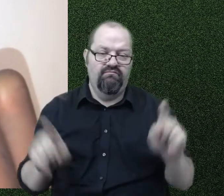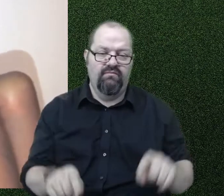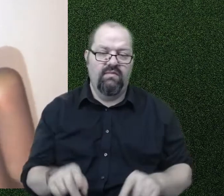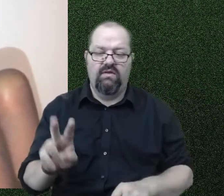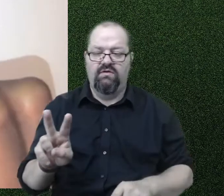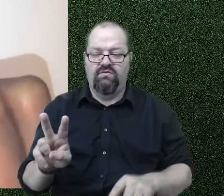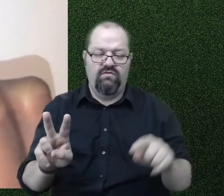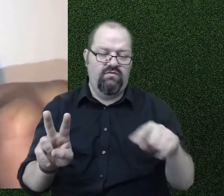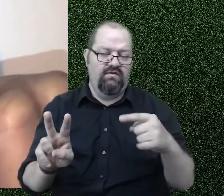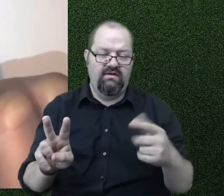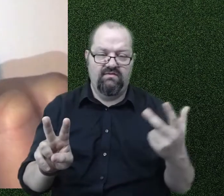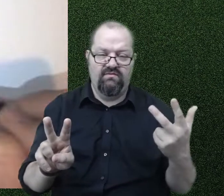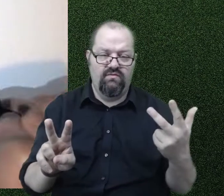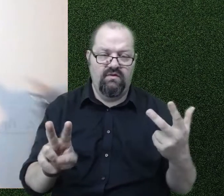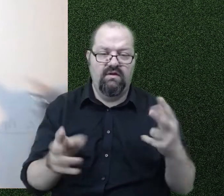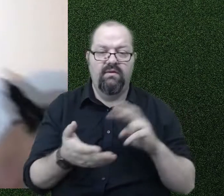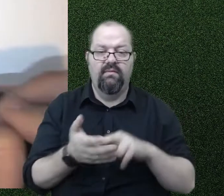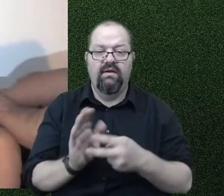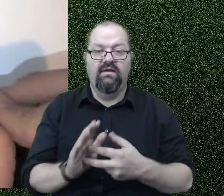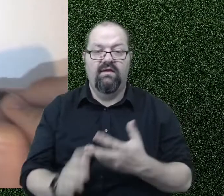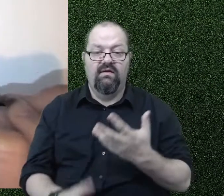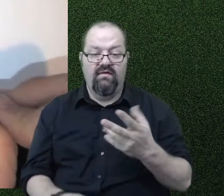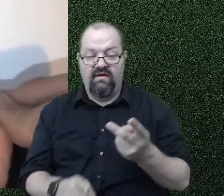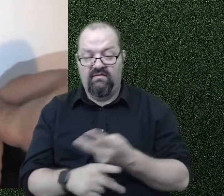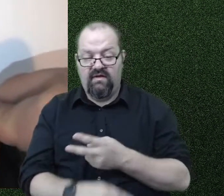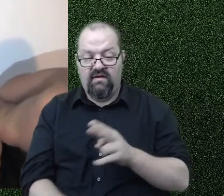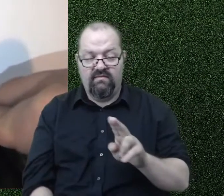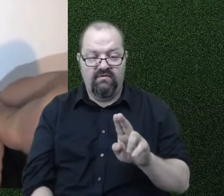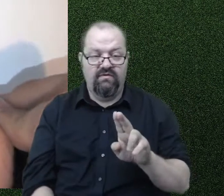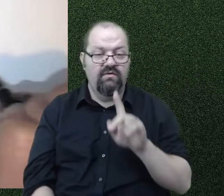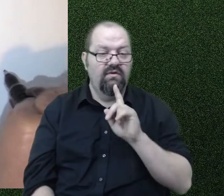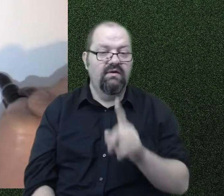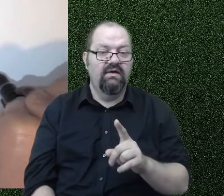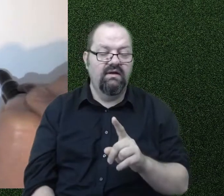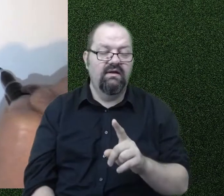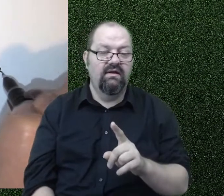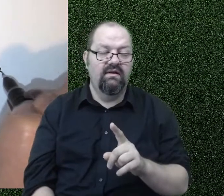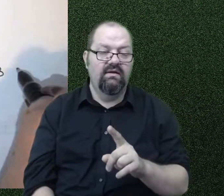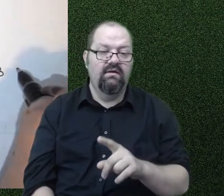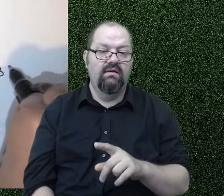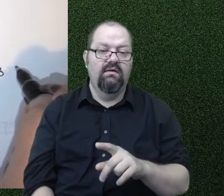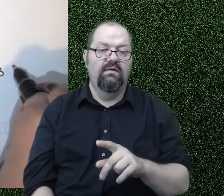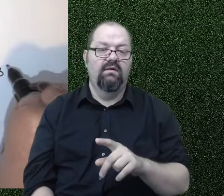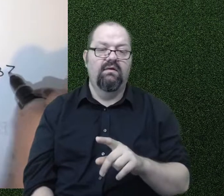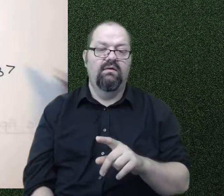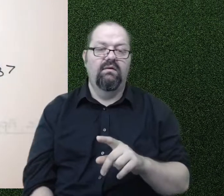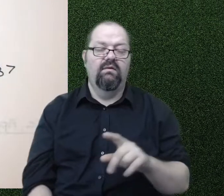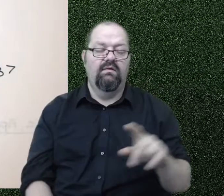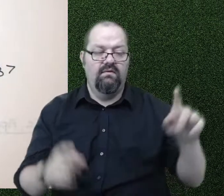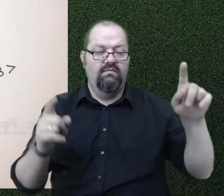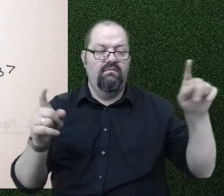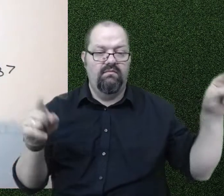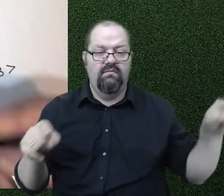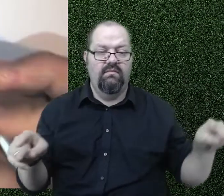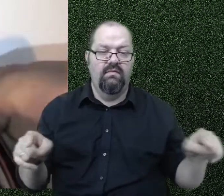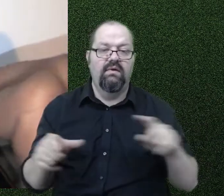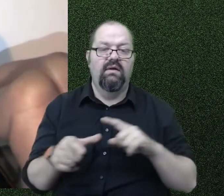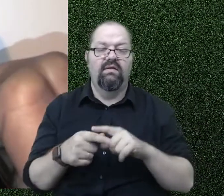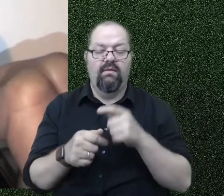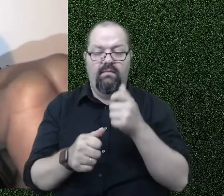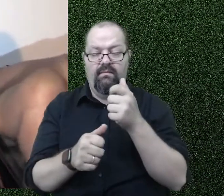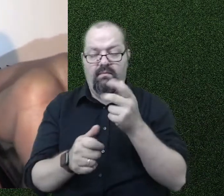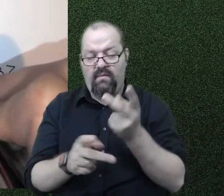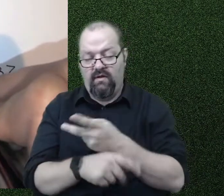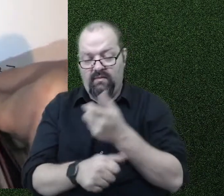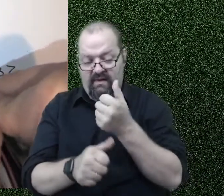5 times U is, I take the vector 2, -3, and I multiply each component